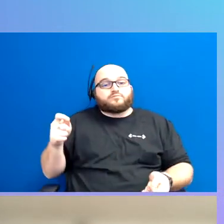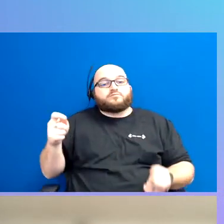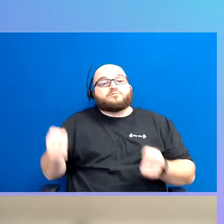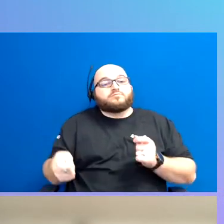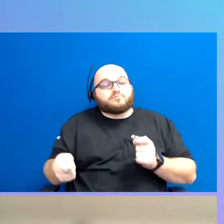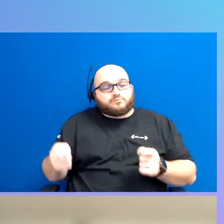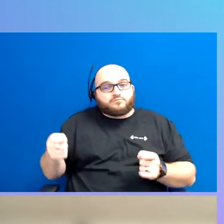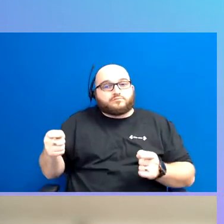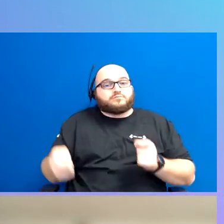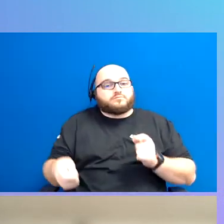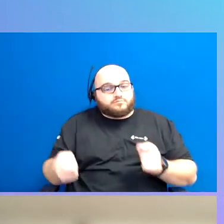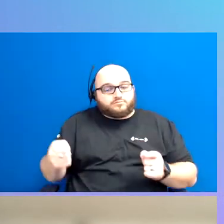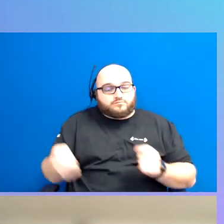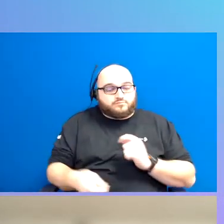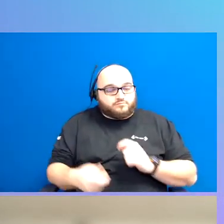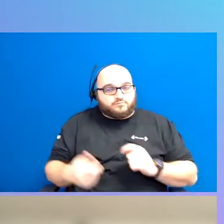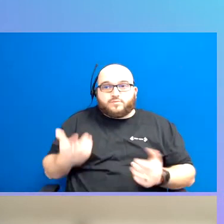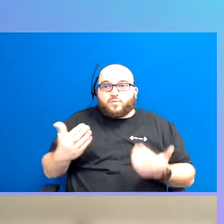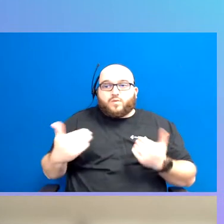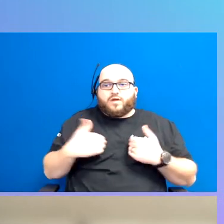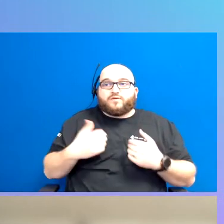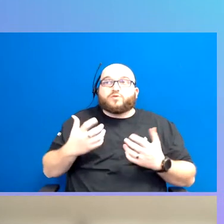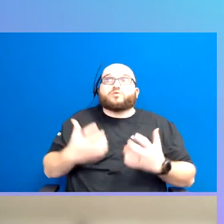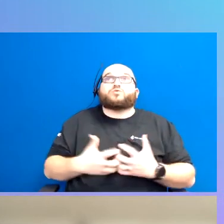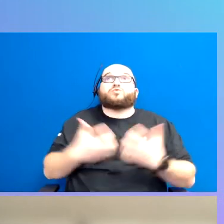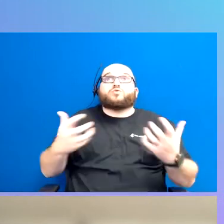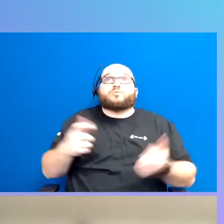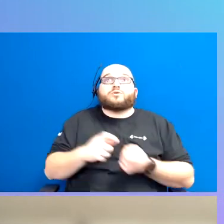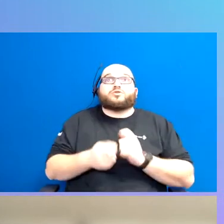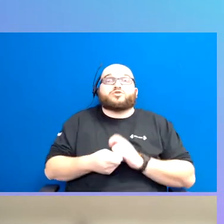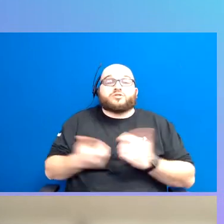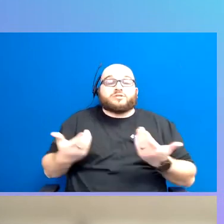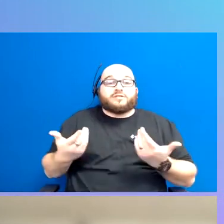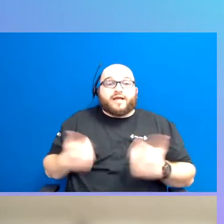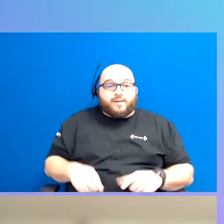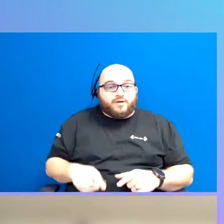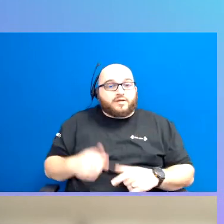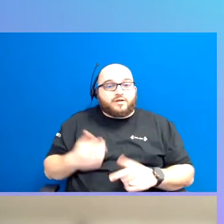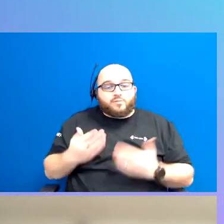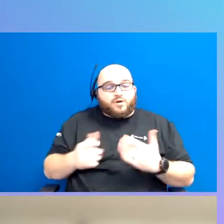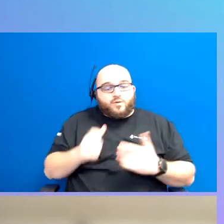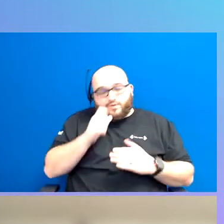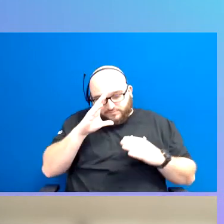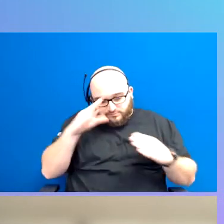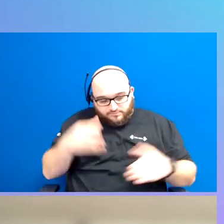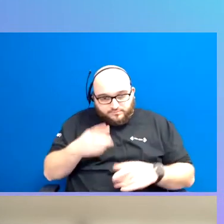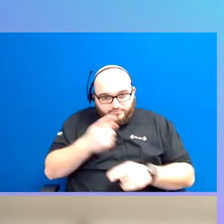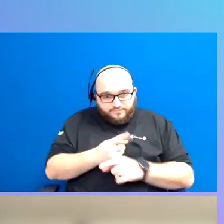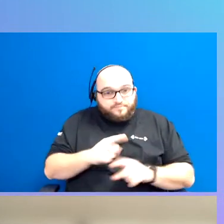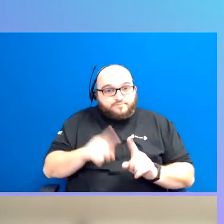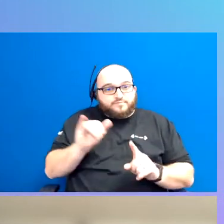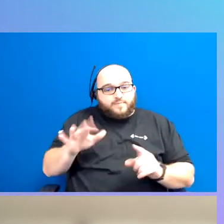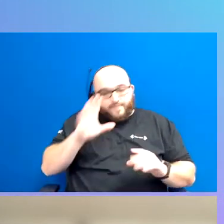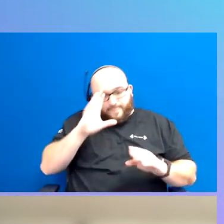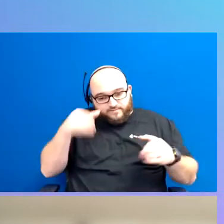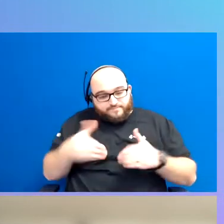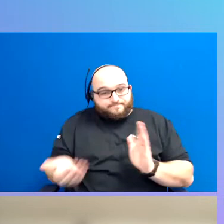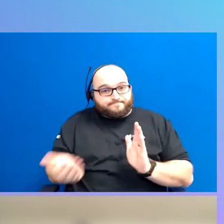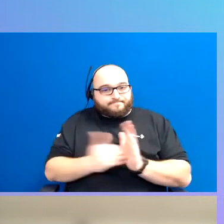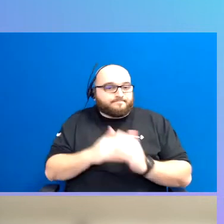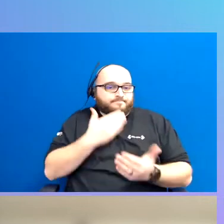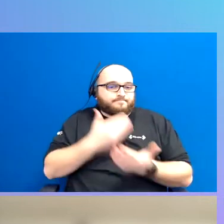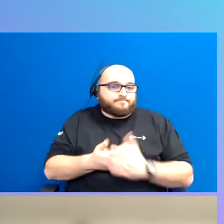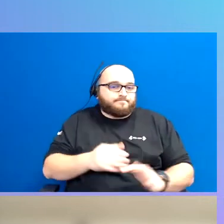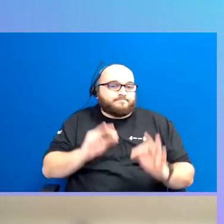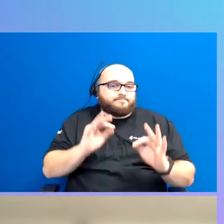said, were slashed. We probably had too much change happening and it was probably unfocused. So a bit of refocus was a good thing. Everything